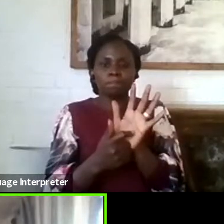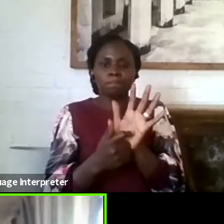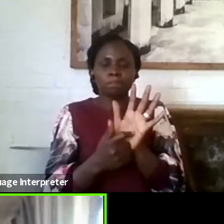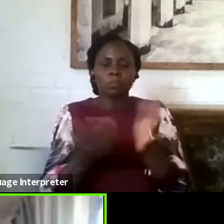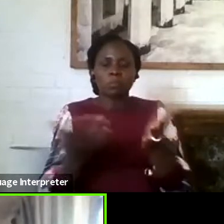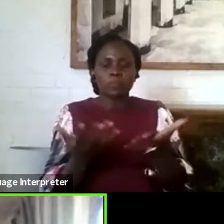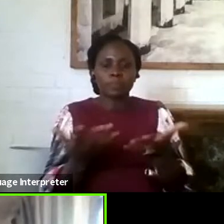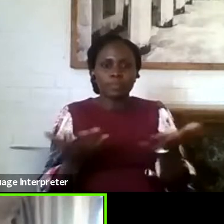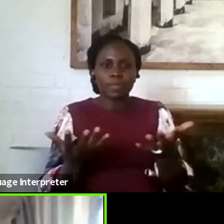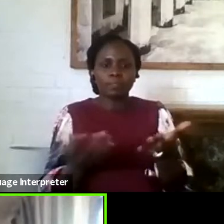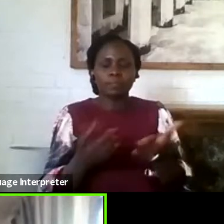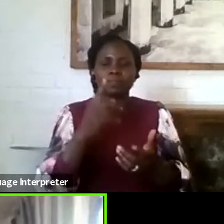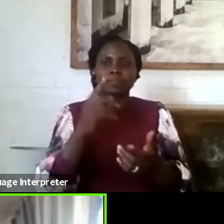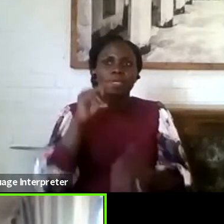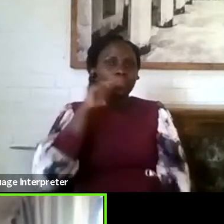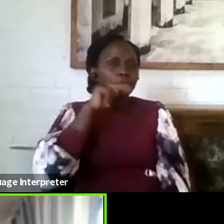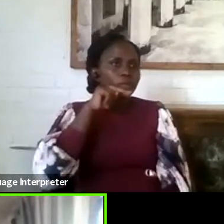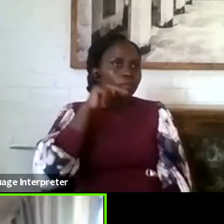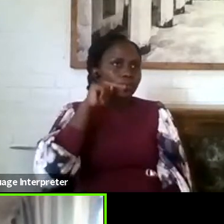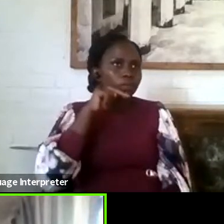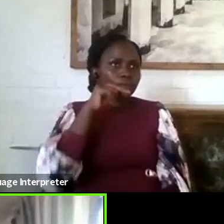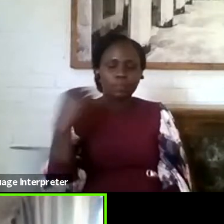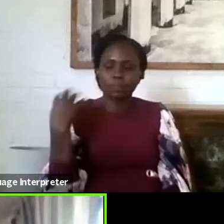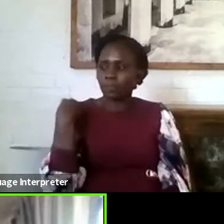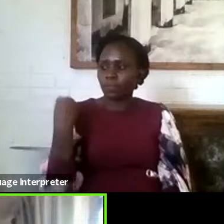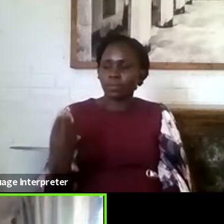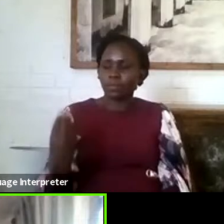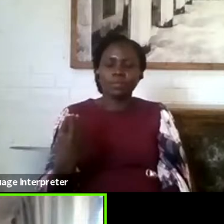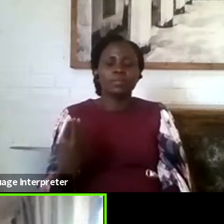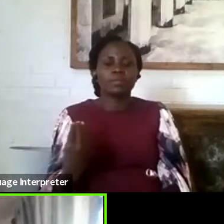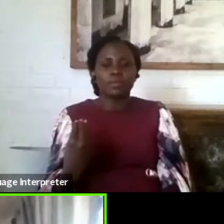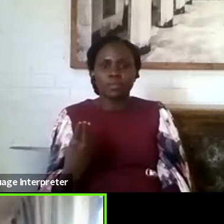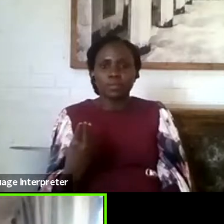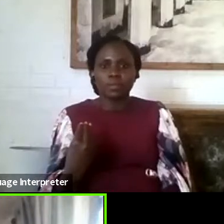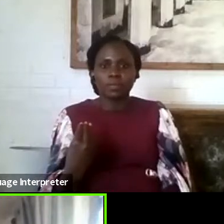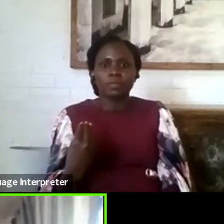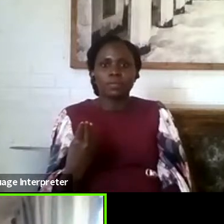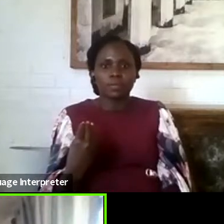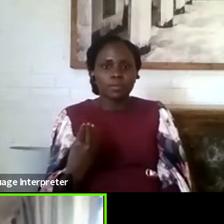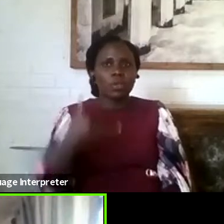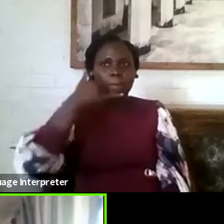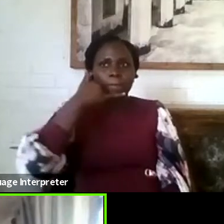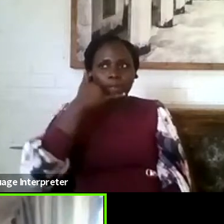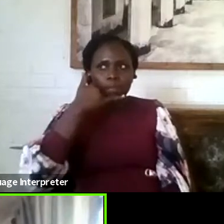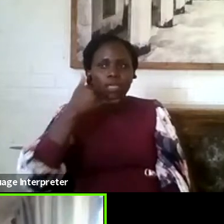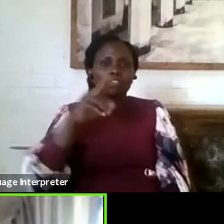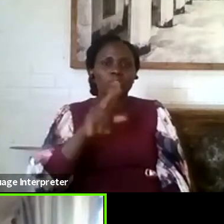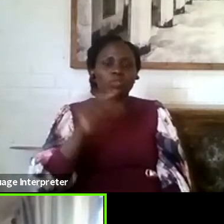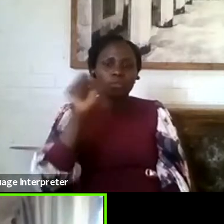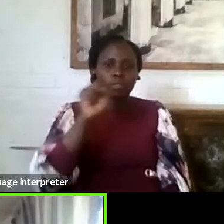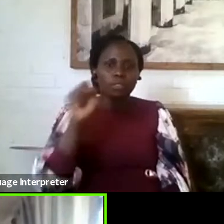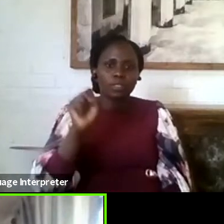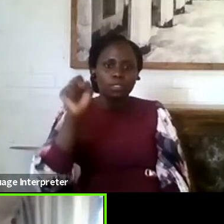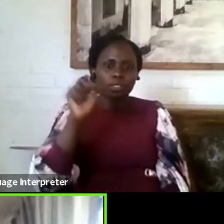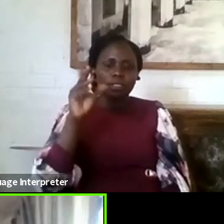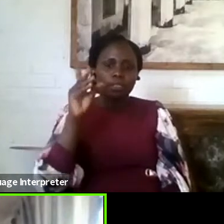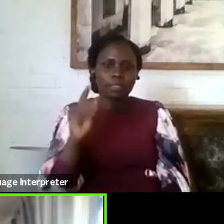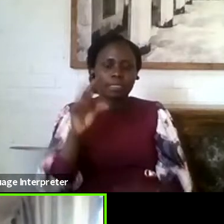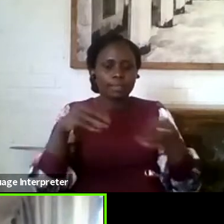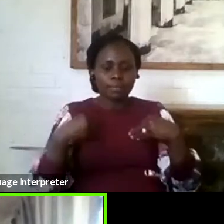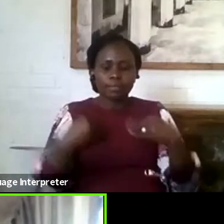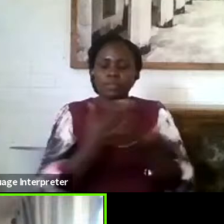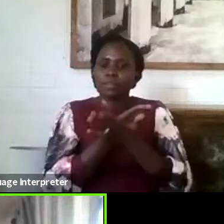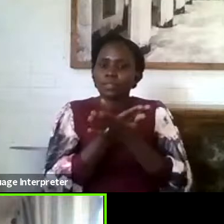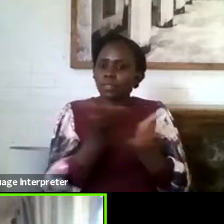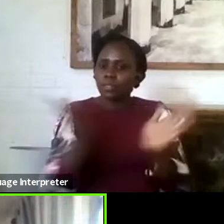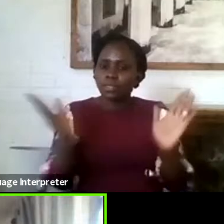Nigeria very recently, a mobile USSD code allowed anyone with the last name